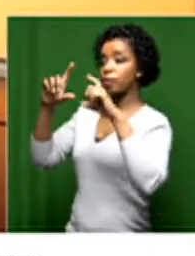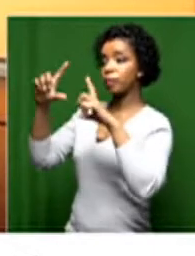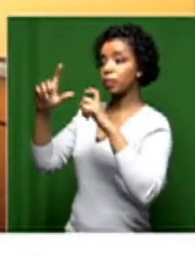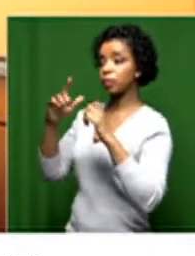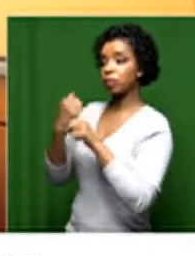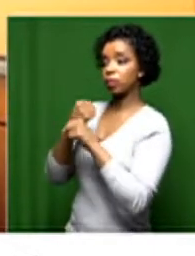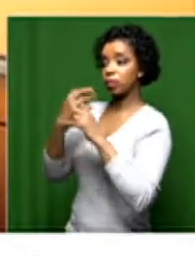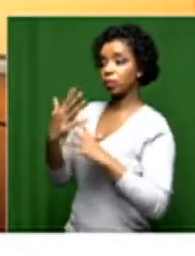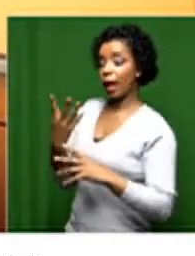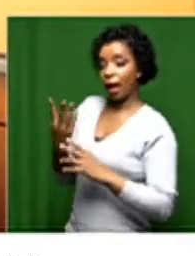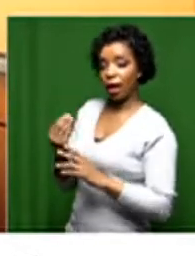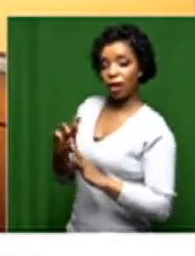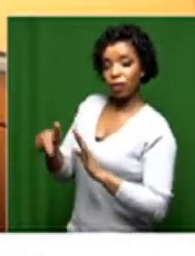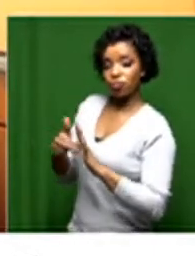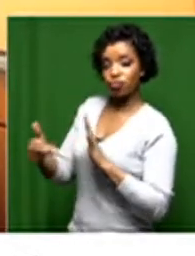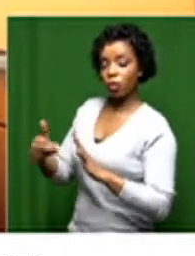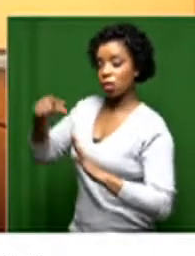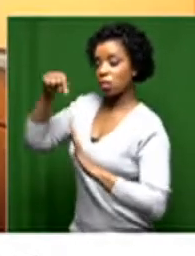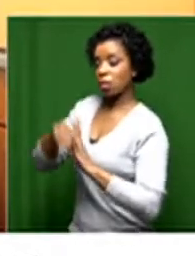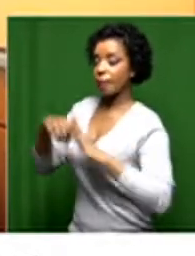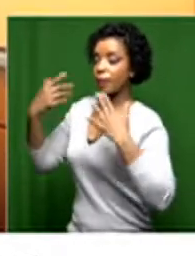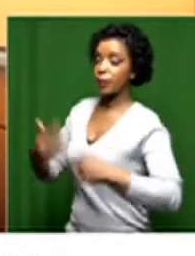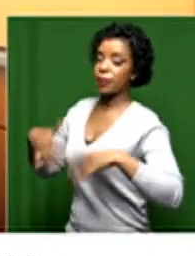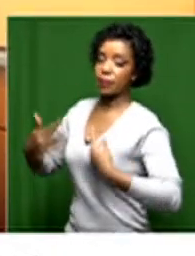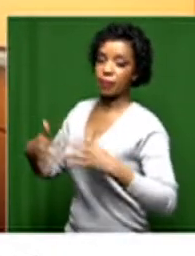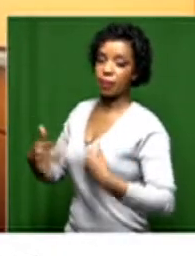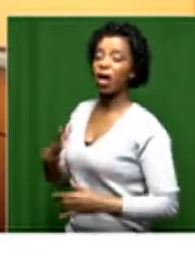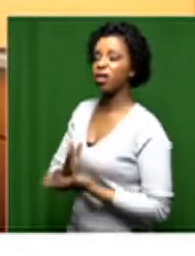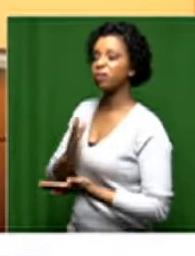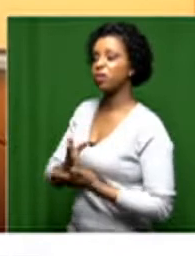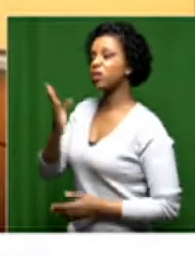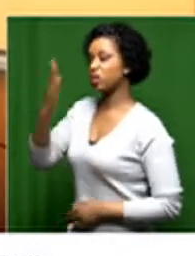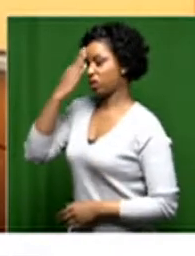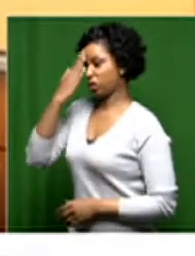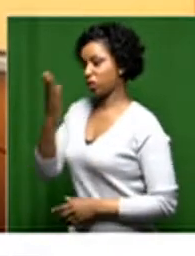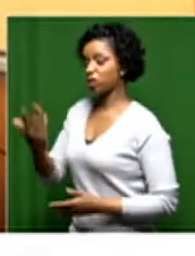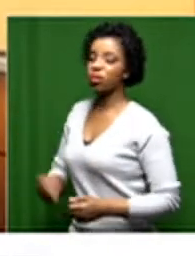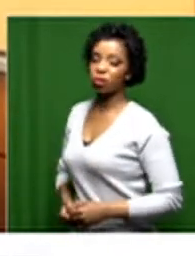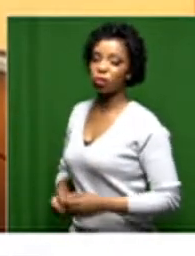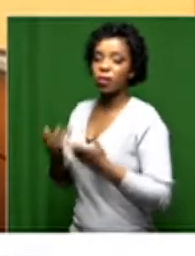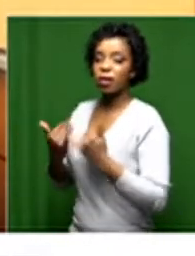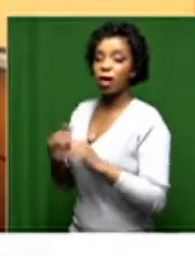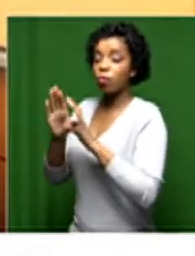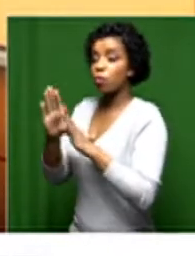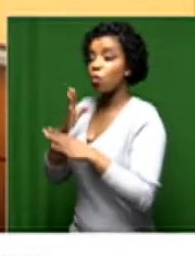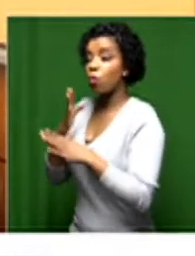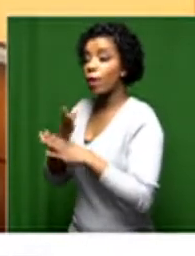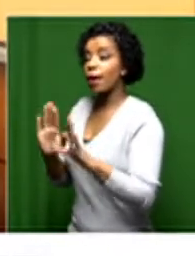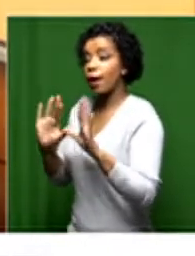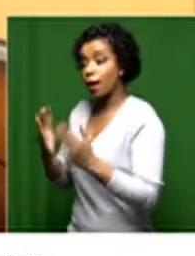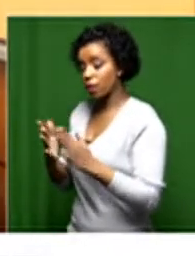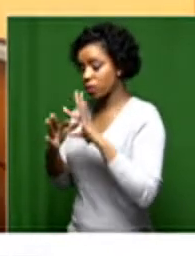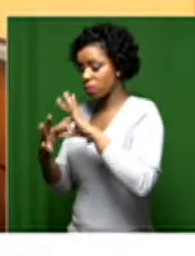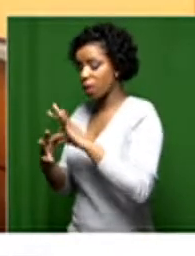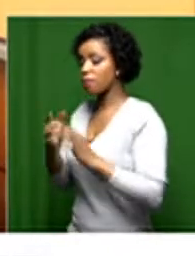the transformation of societies. I'm sure you are aware of that. And so how does your work then comment on the current political or social issues?